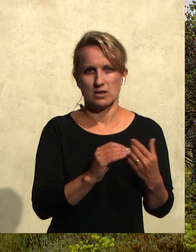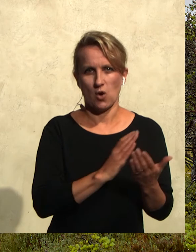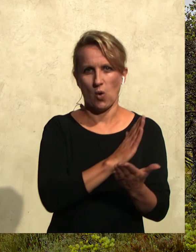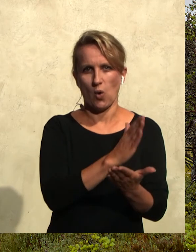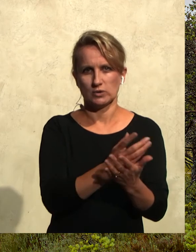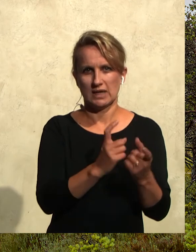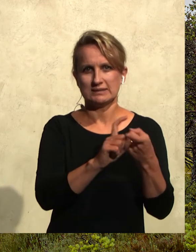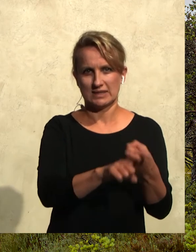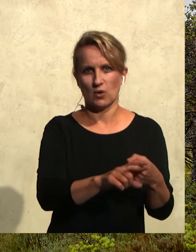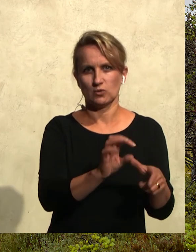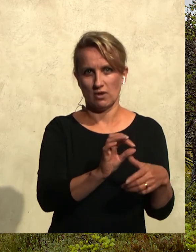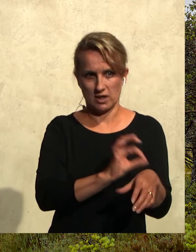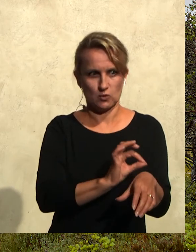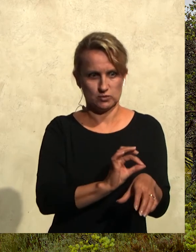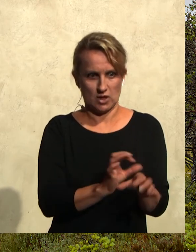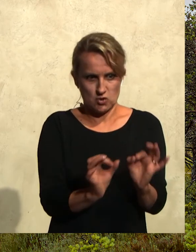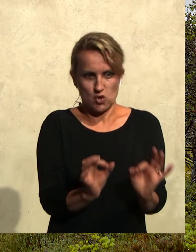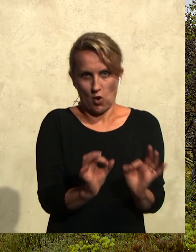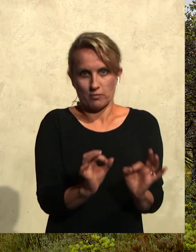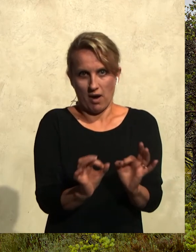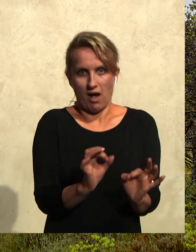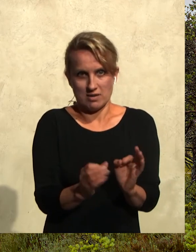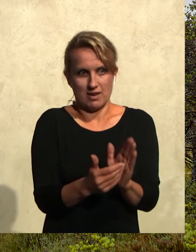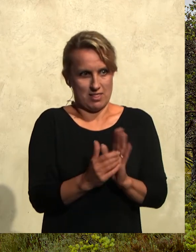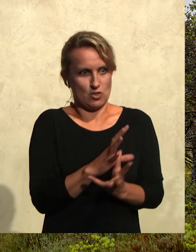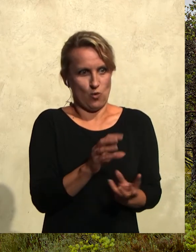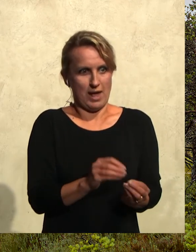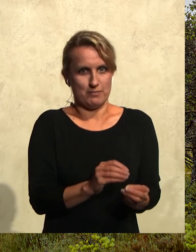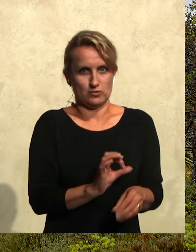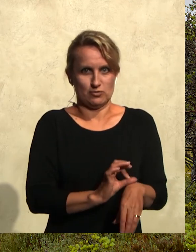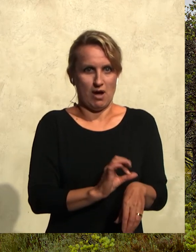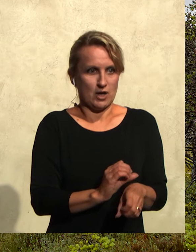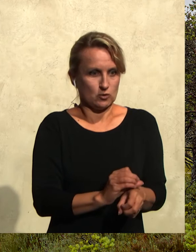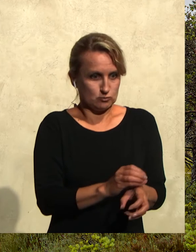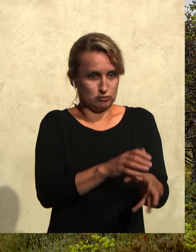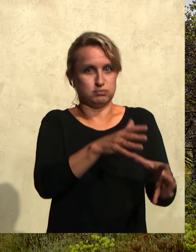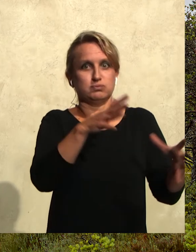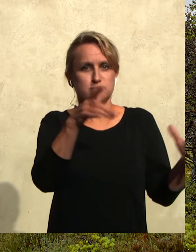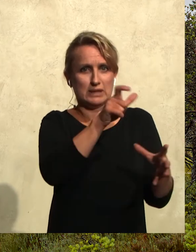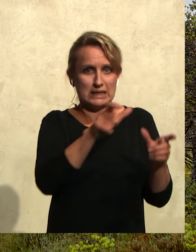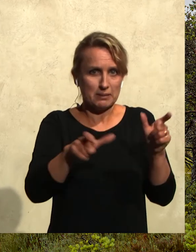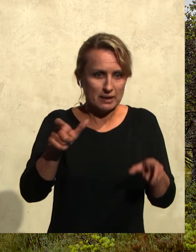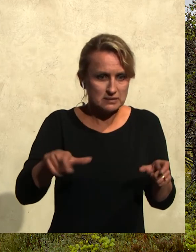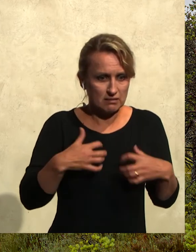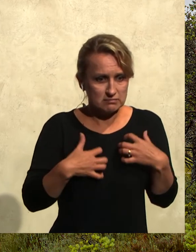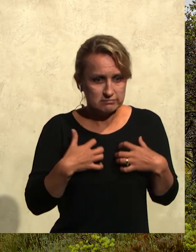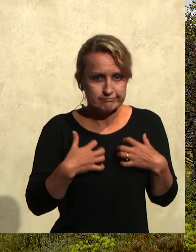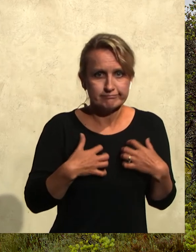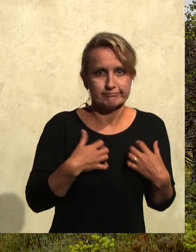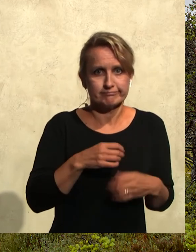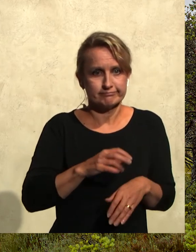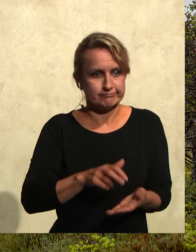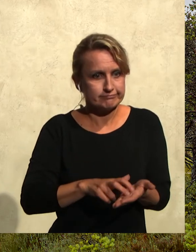a disease outbreak, a threat to our health, ourselves or our loved ones. But then, of course, the measures, the